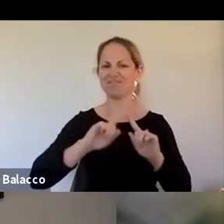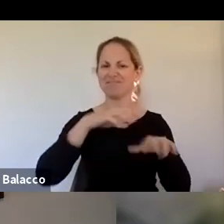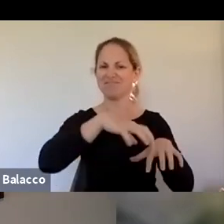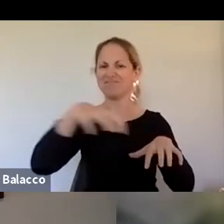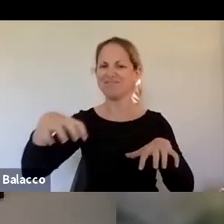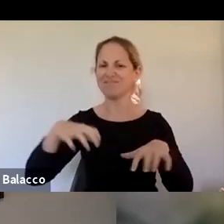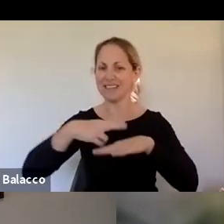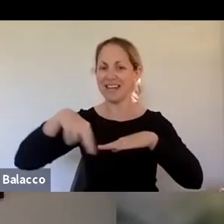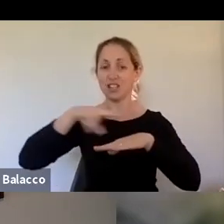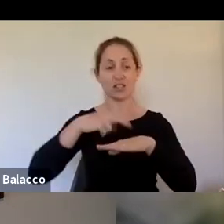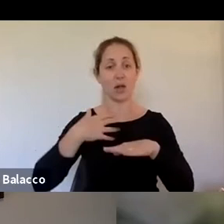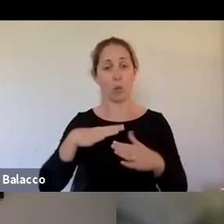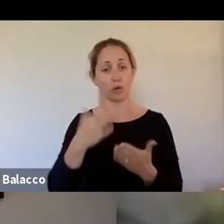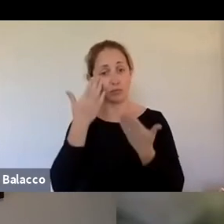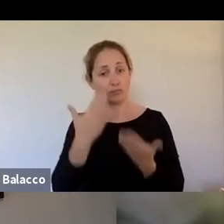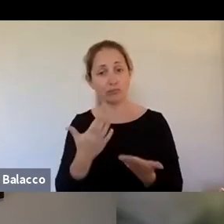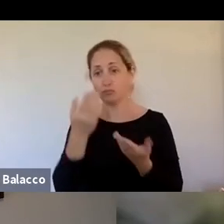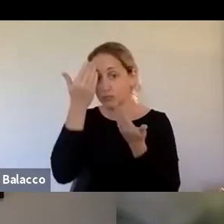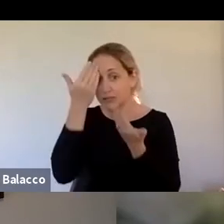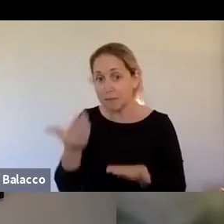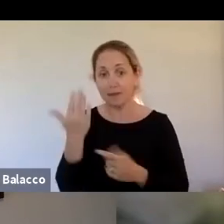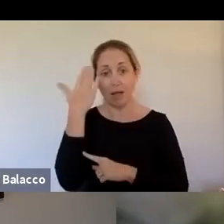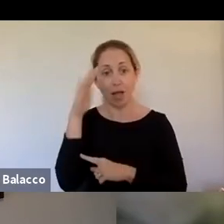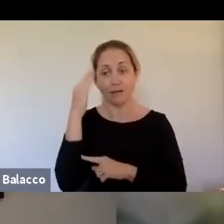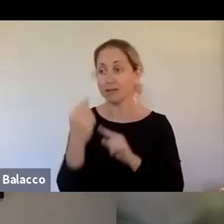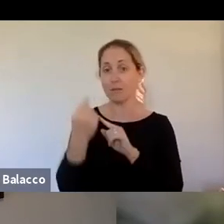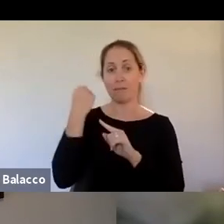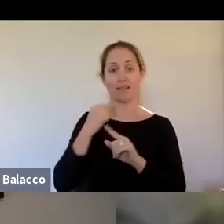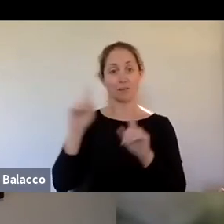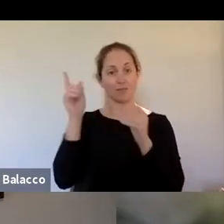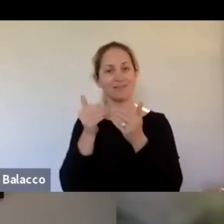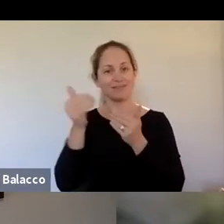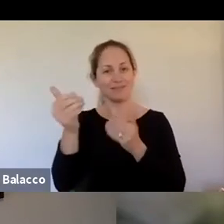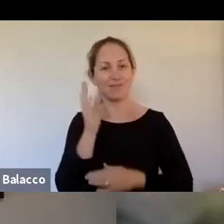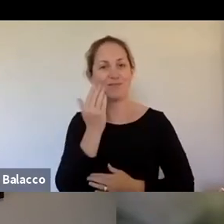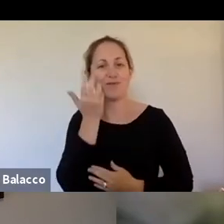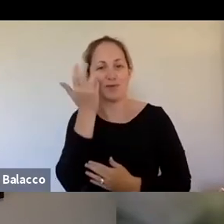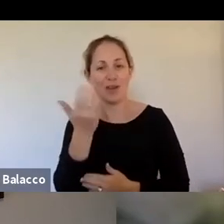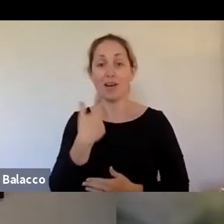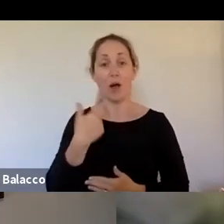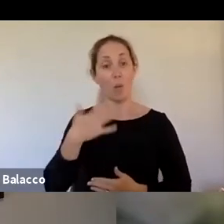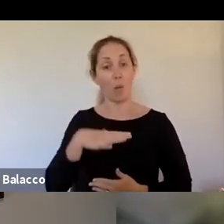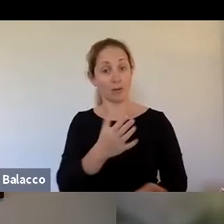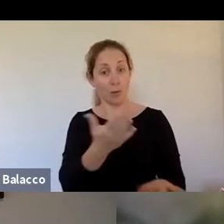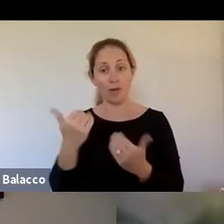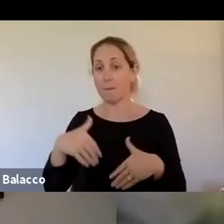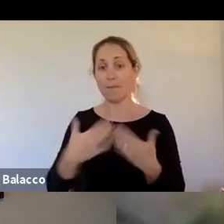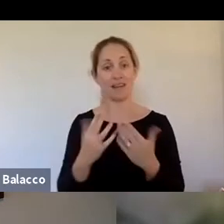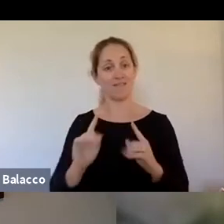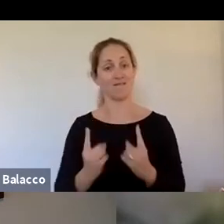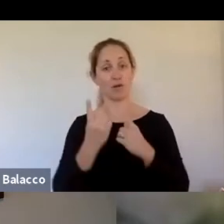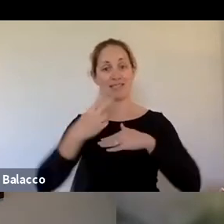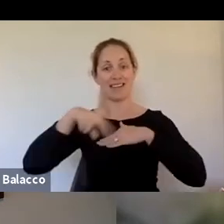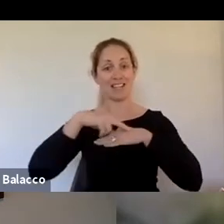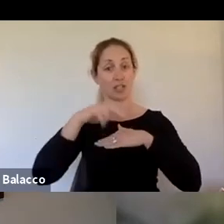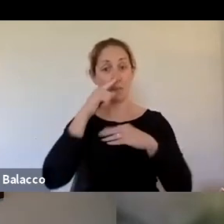and pay my respects to elders past and present. And I'd like to warmly welcome and pay my respects to all First Nations people present